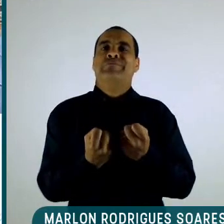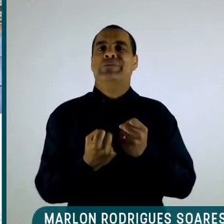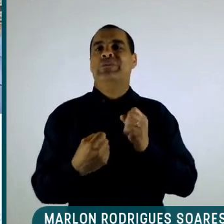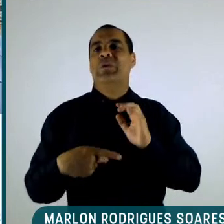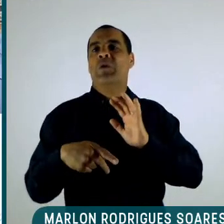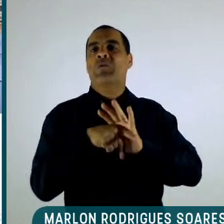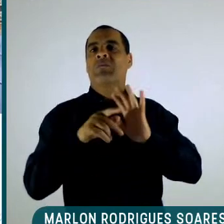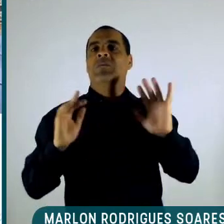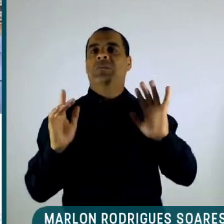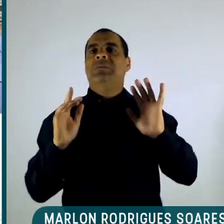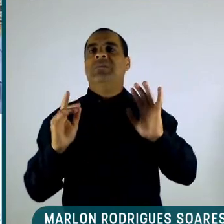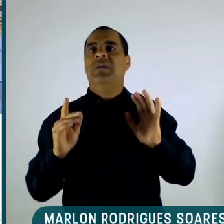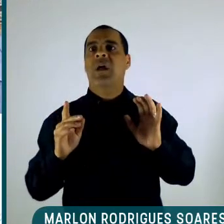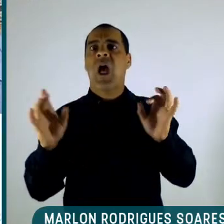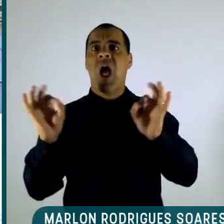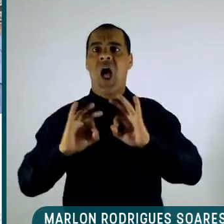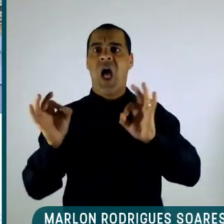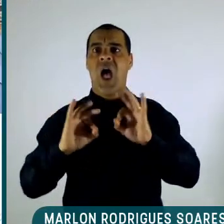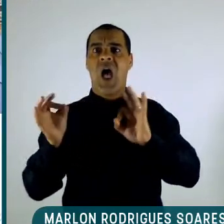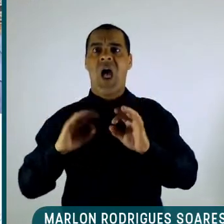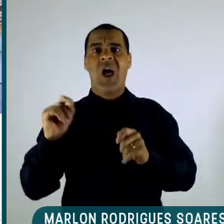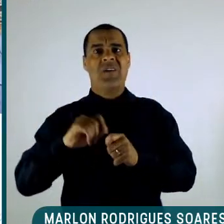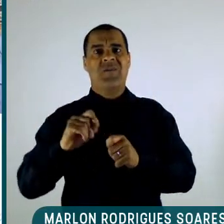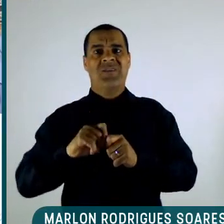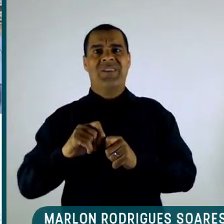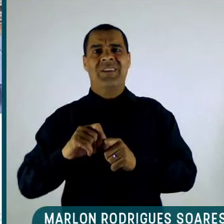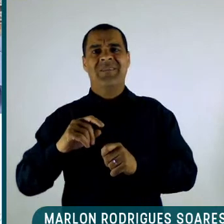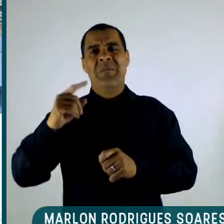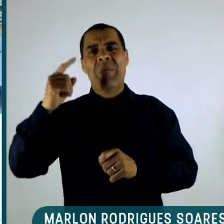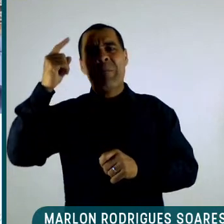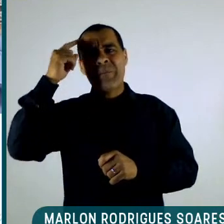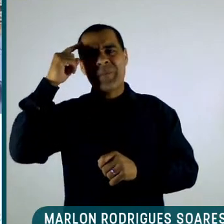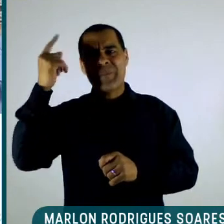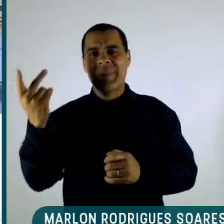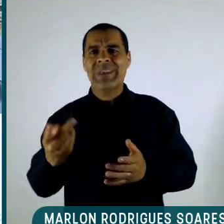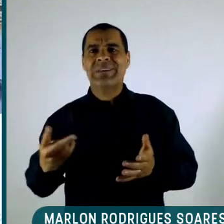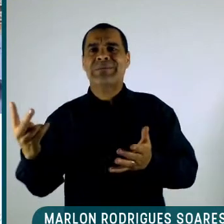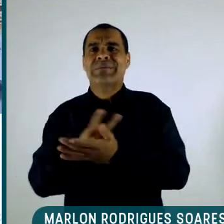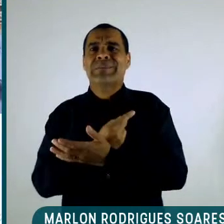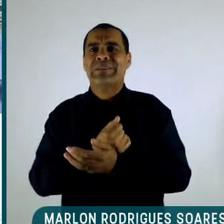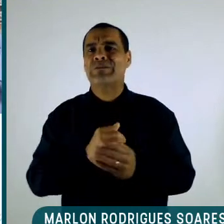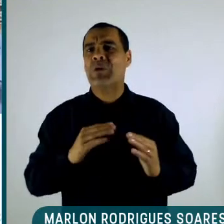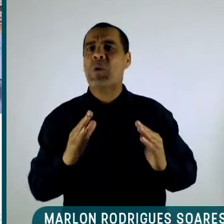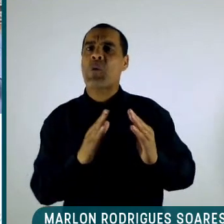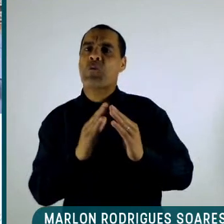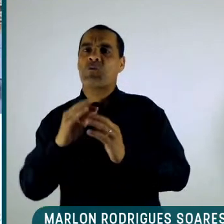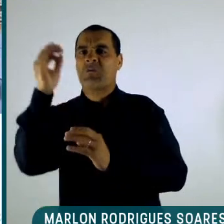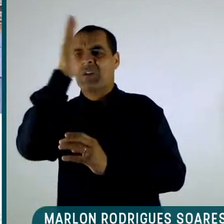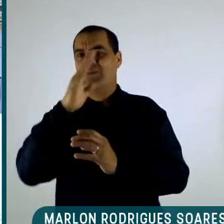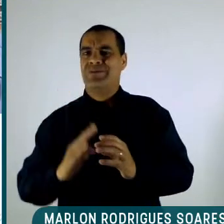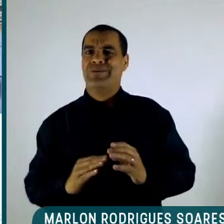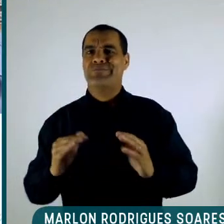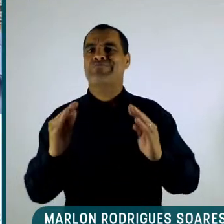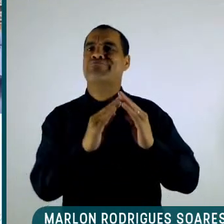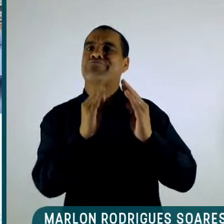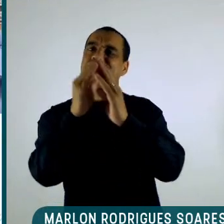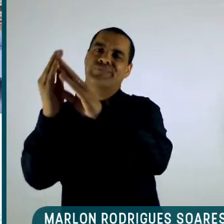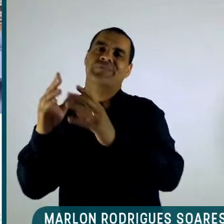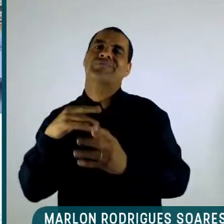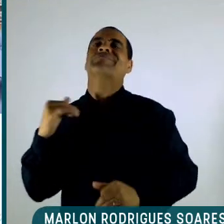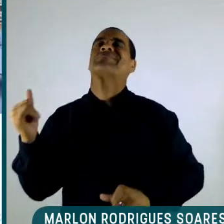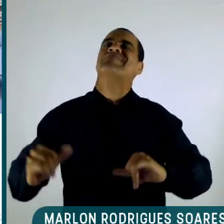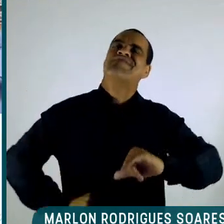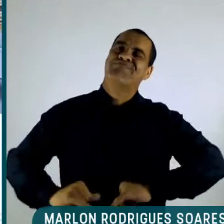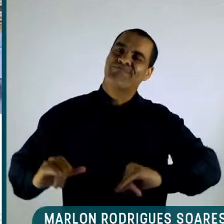defense, we thought in a situation like that, nothing was done, let alone in a situation which is general in Brazil, how these favelas will suffer.